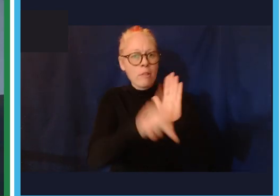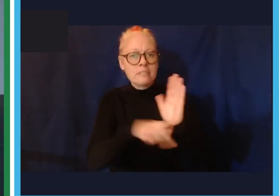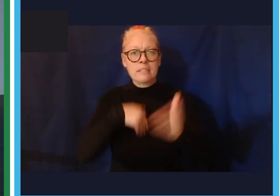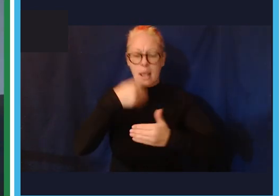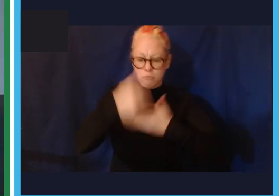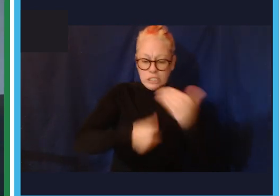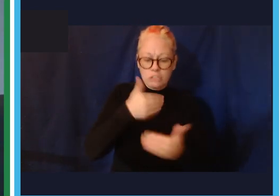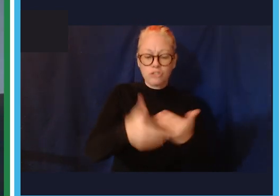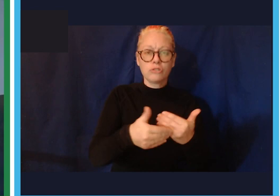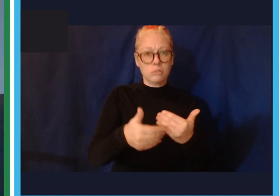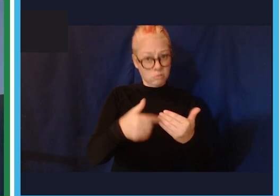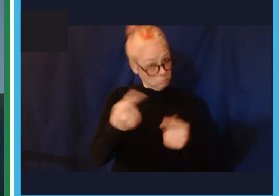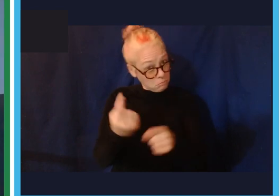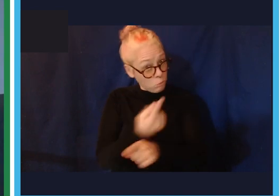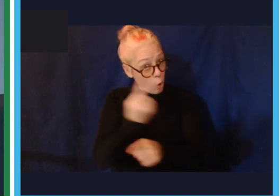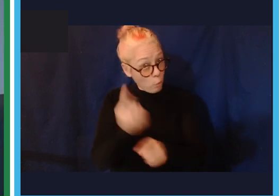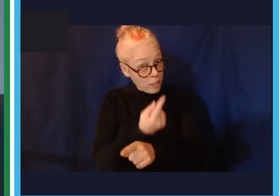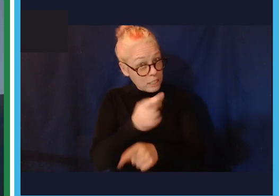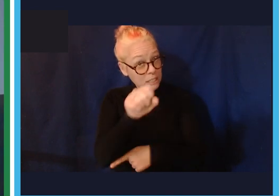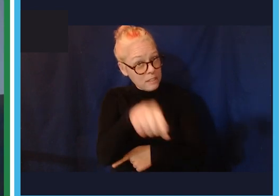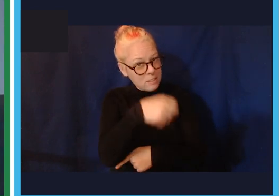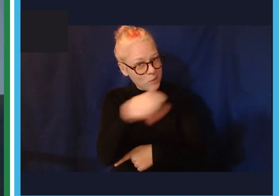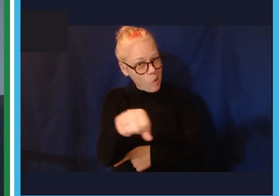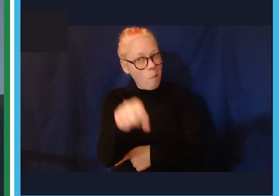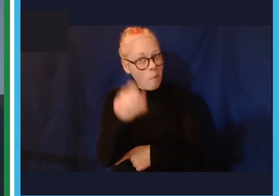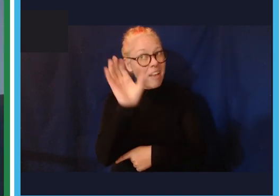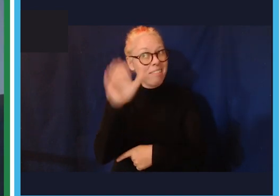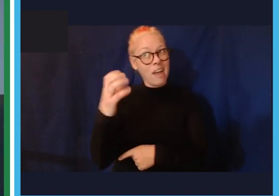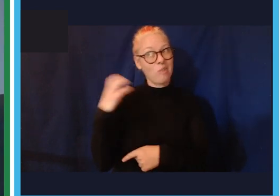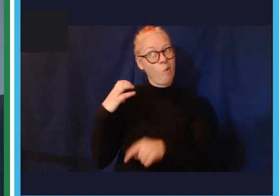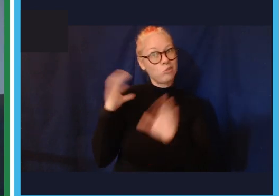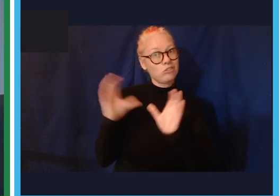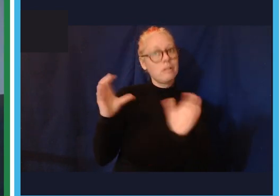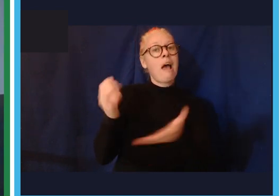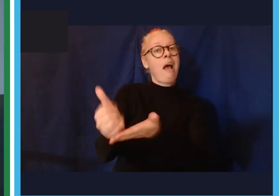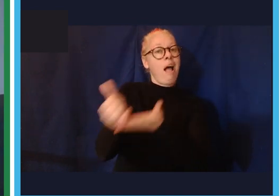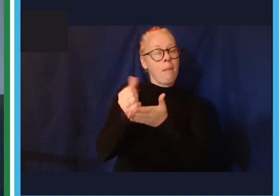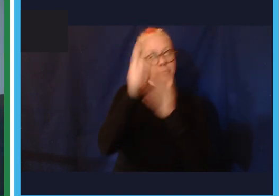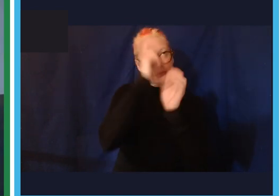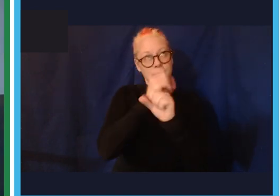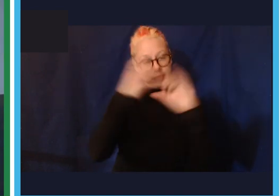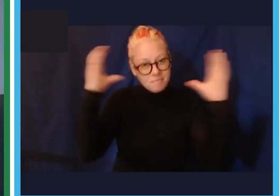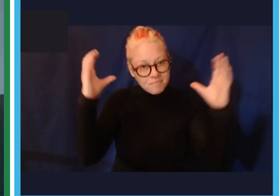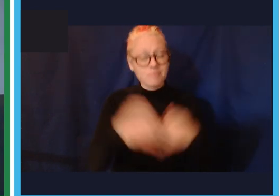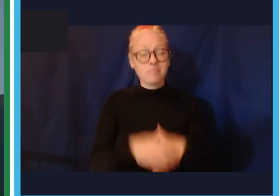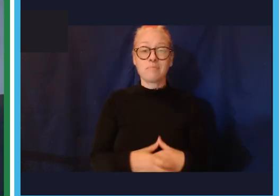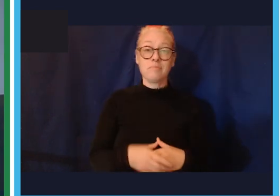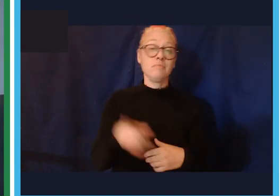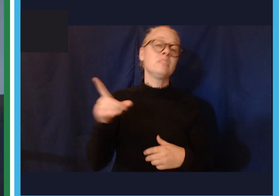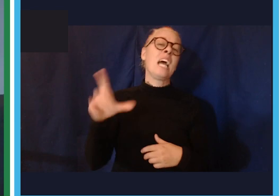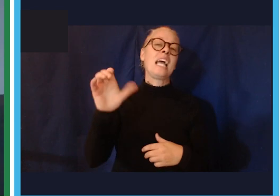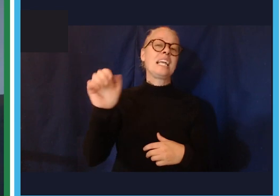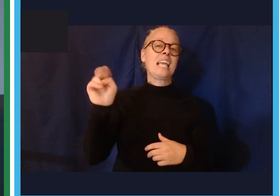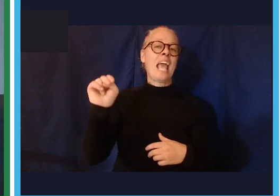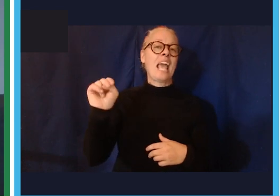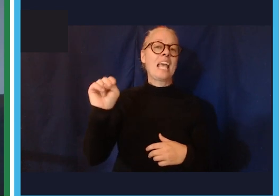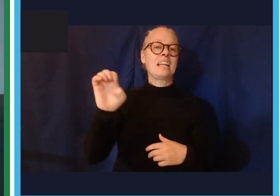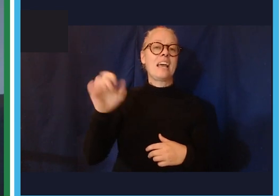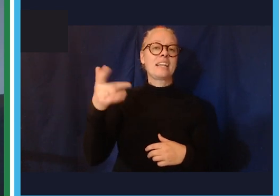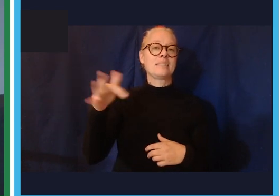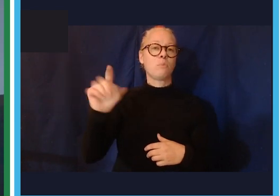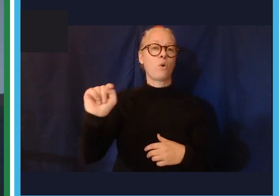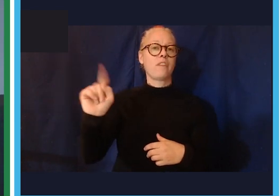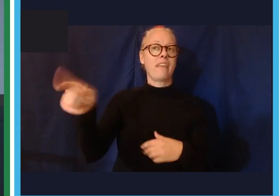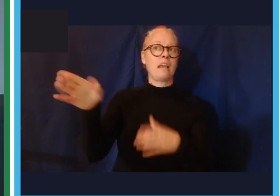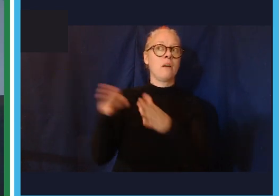got to say that IWSCC has really been life-changing for me, because